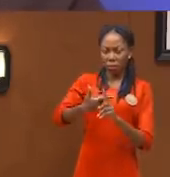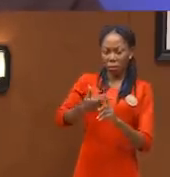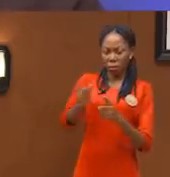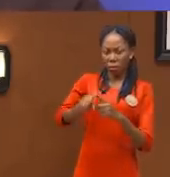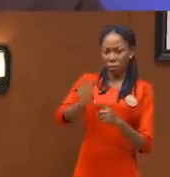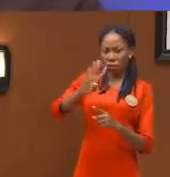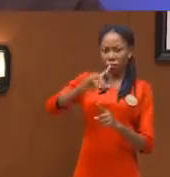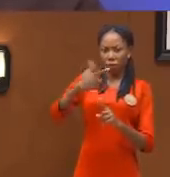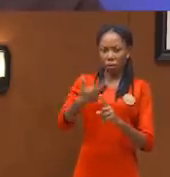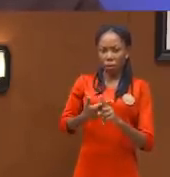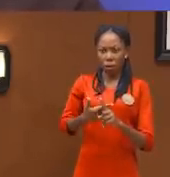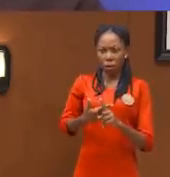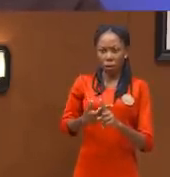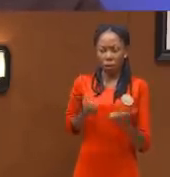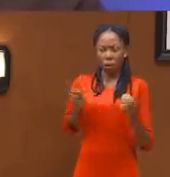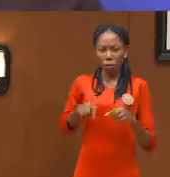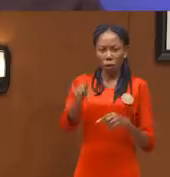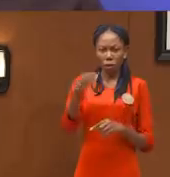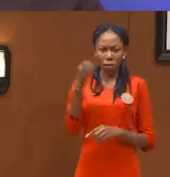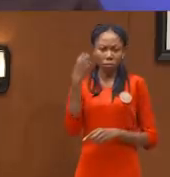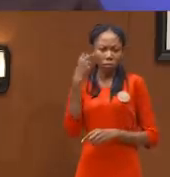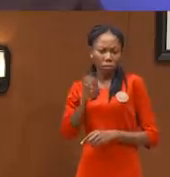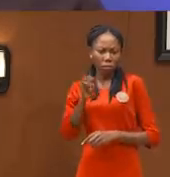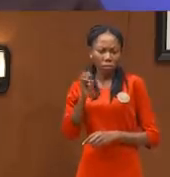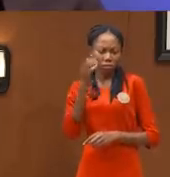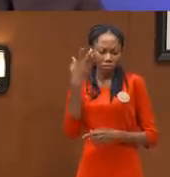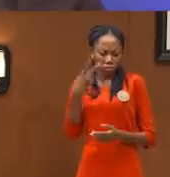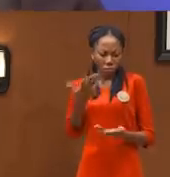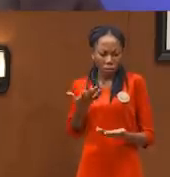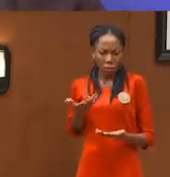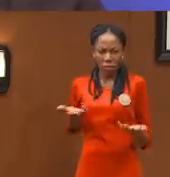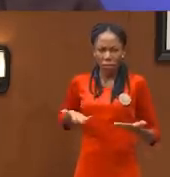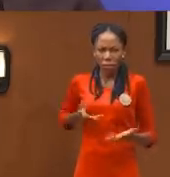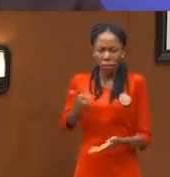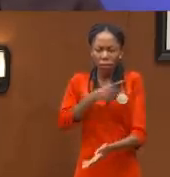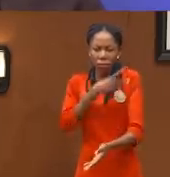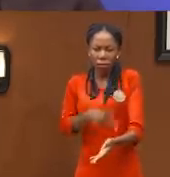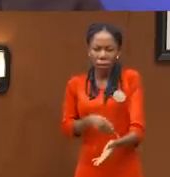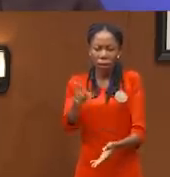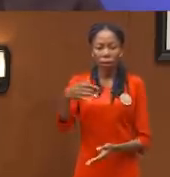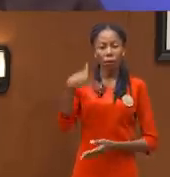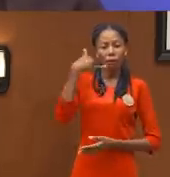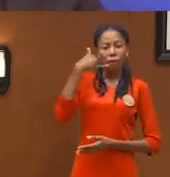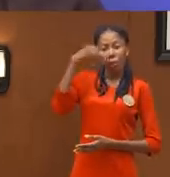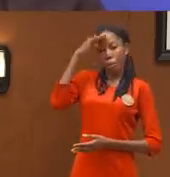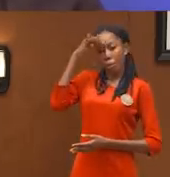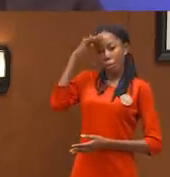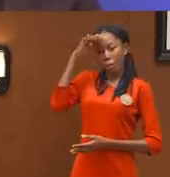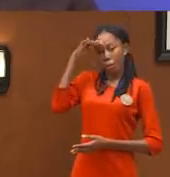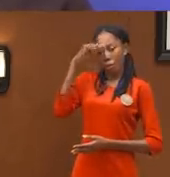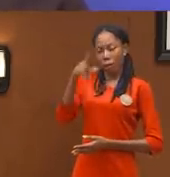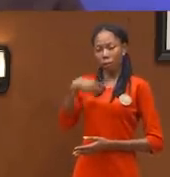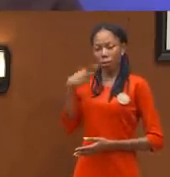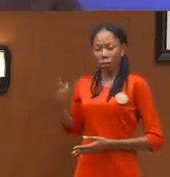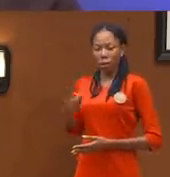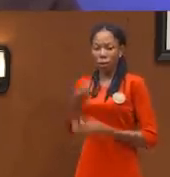4 months. When I realized I was pregnant, I called him and I told him I'm pregnant.